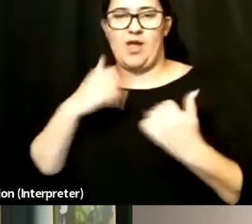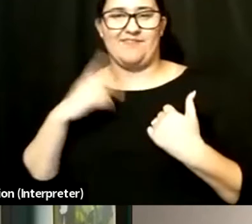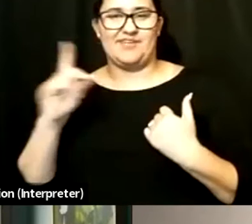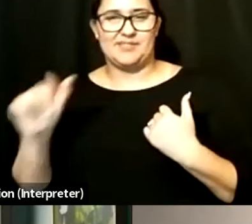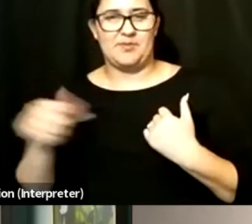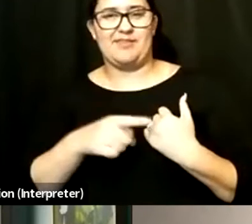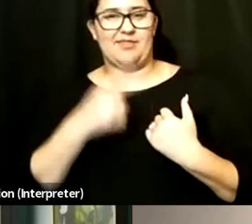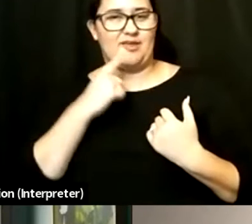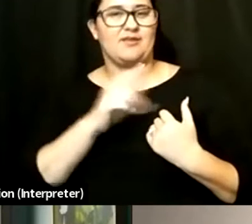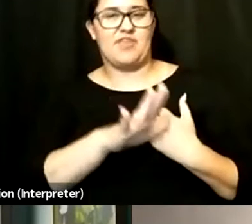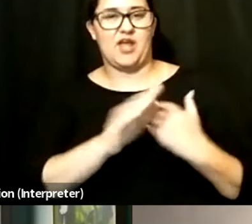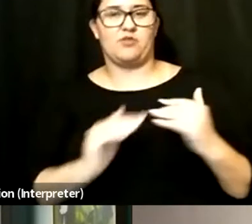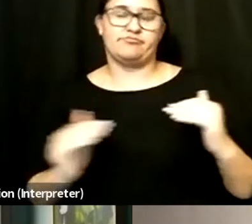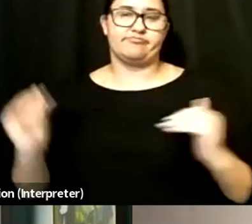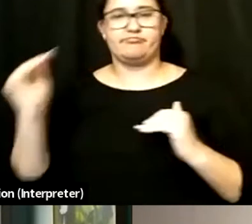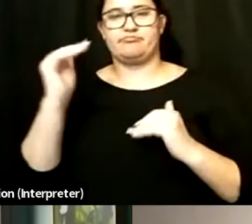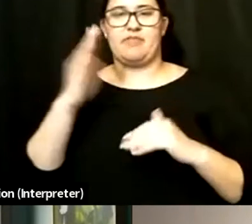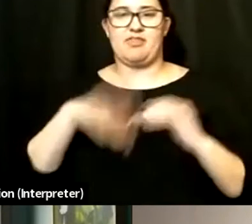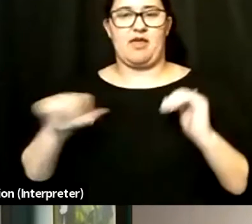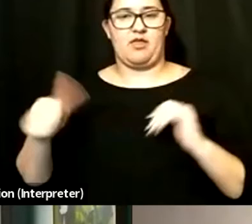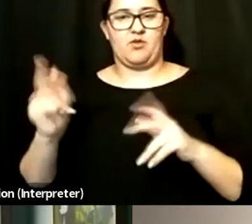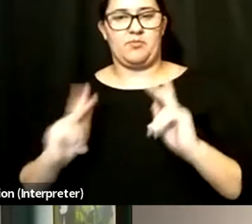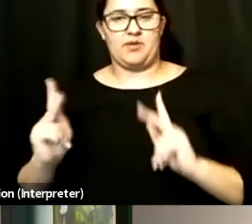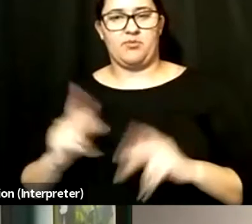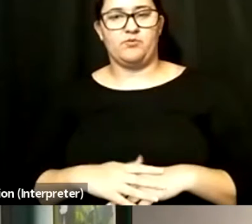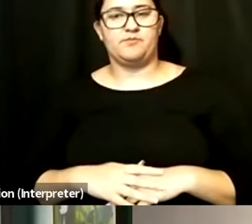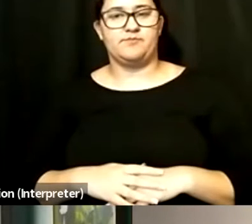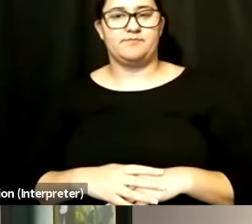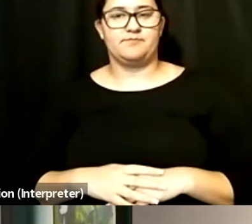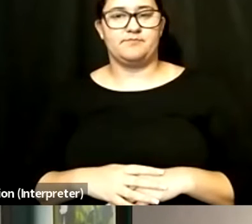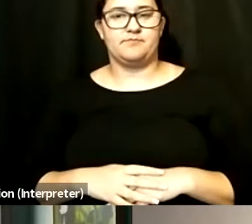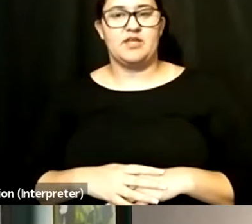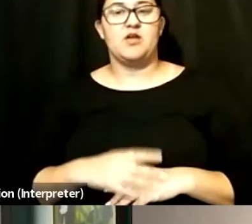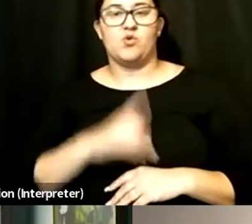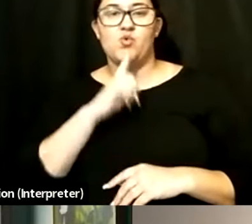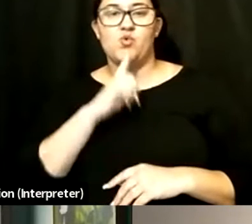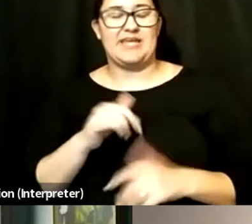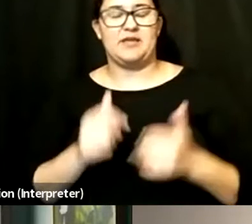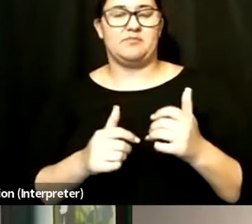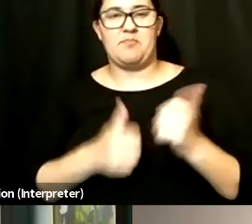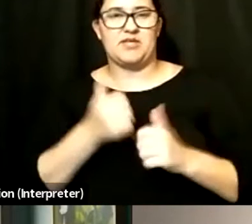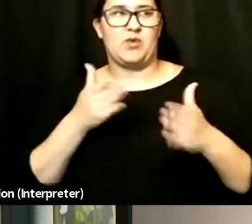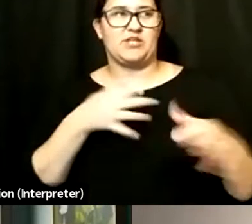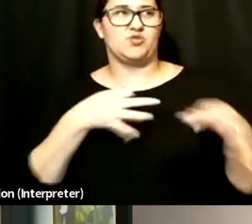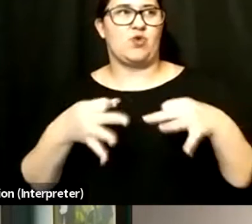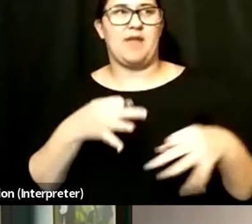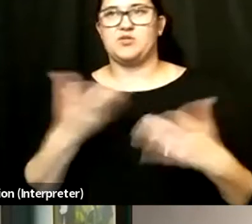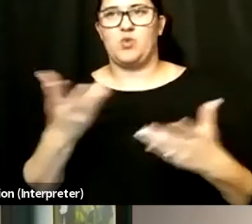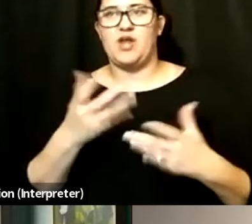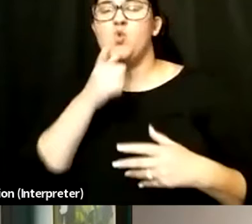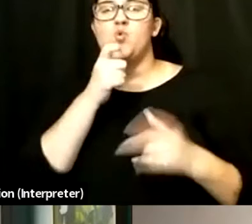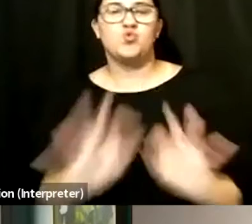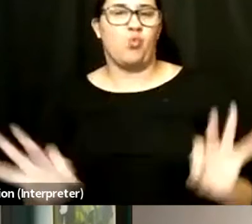as a large means of describing who is worthy. in terms of